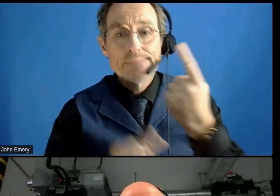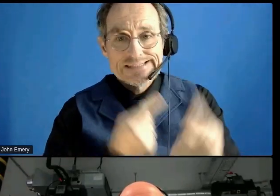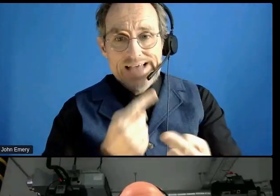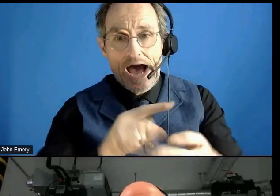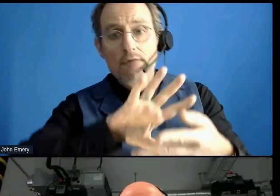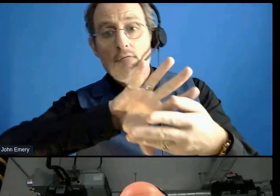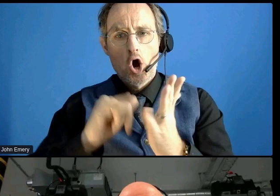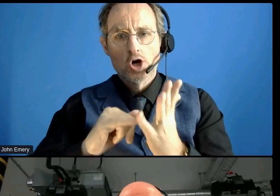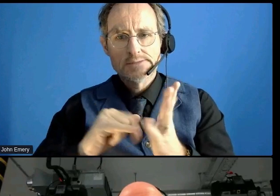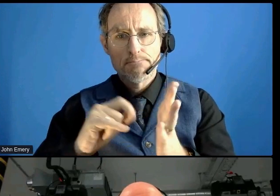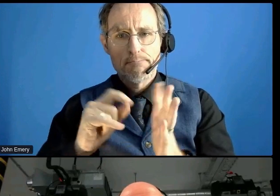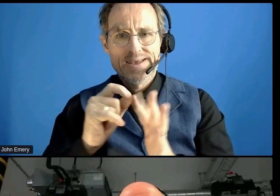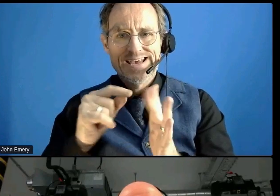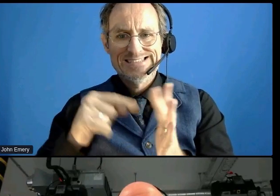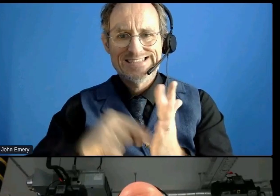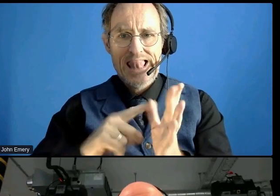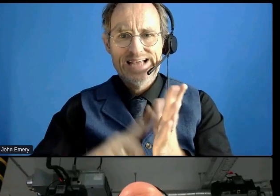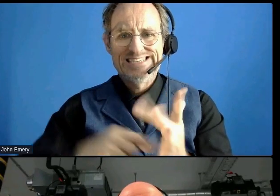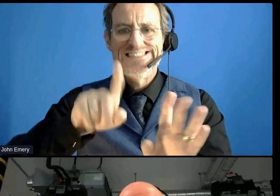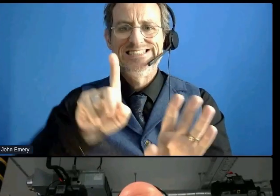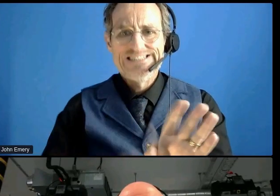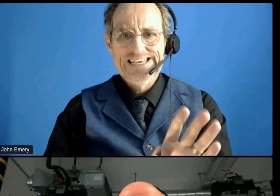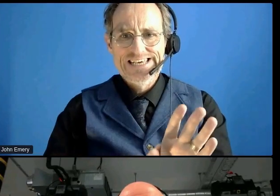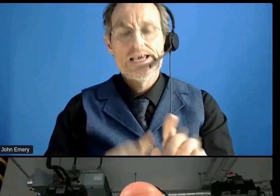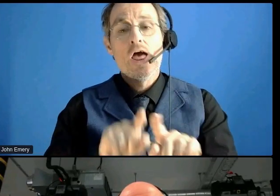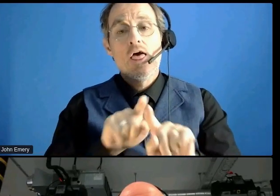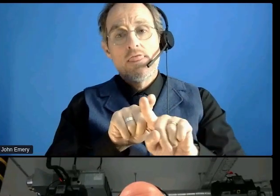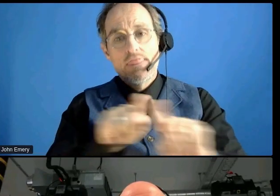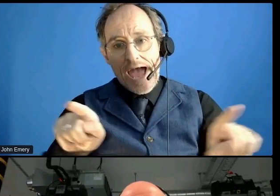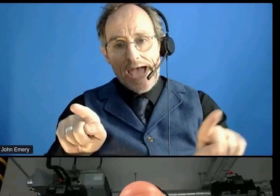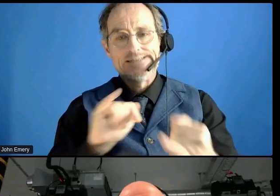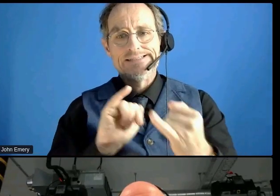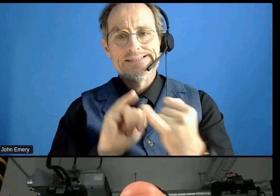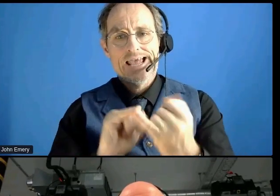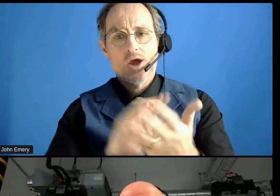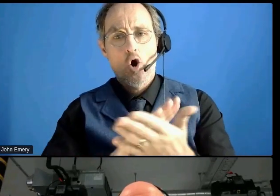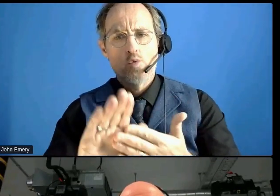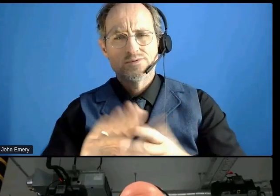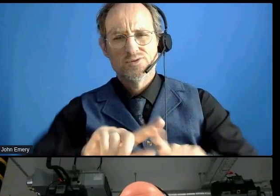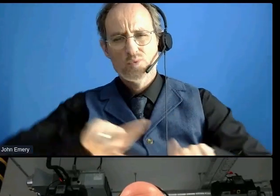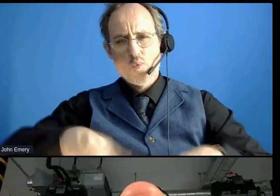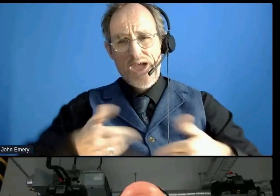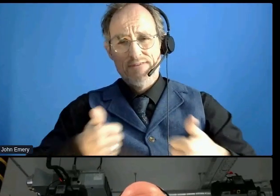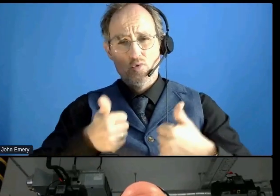or medical condition. So we're trying to complete the whole spectrum, which we feel has